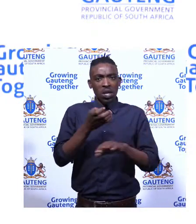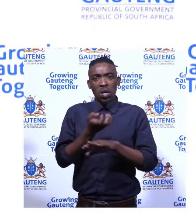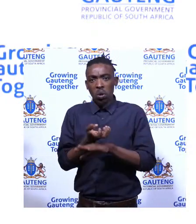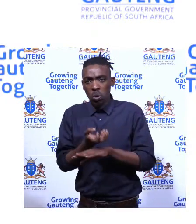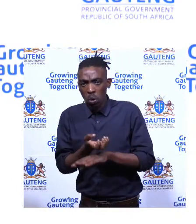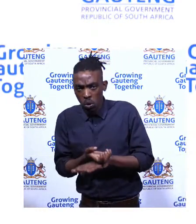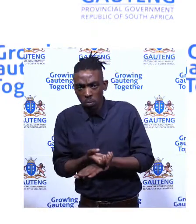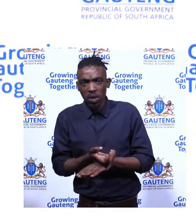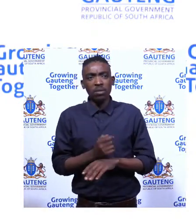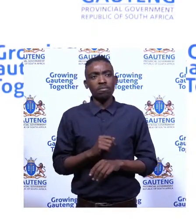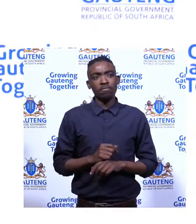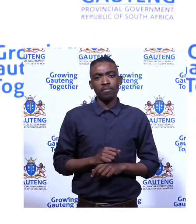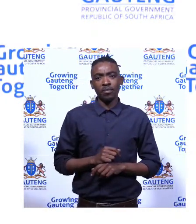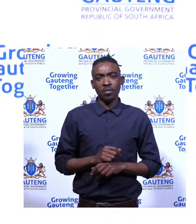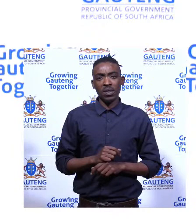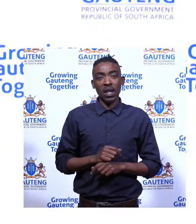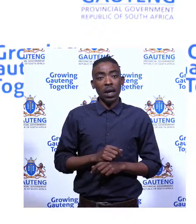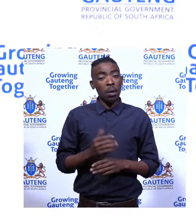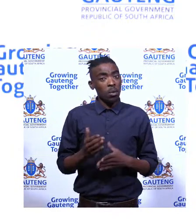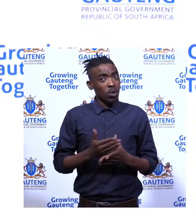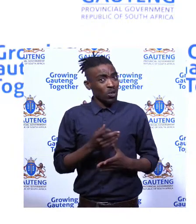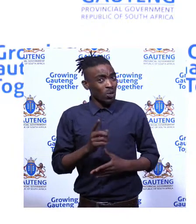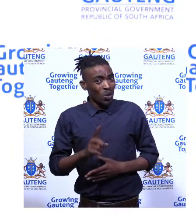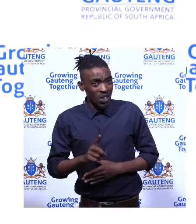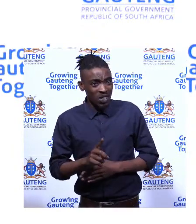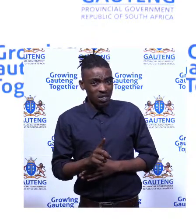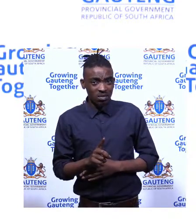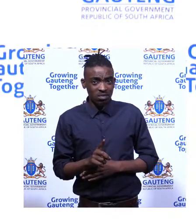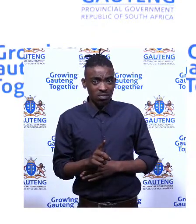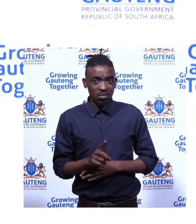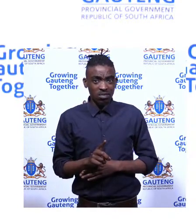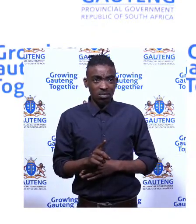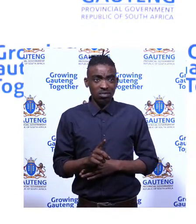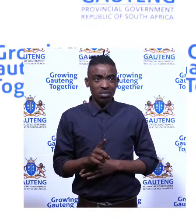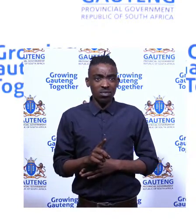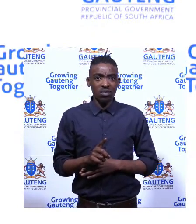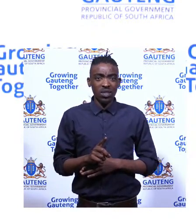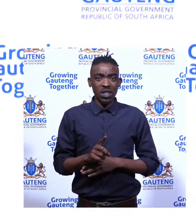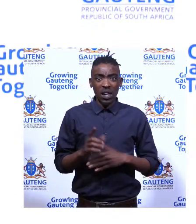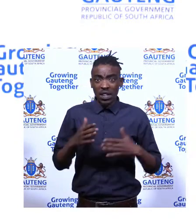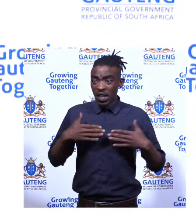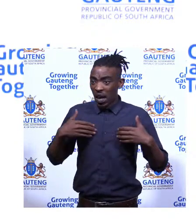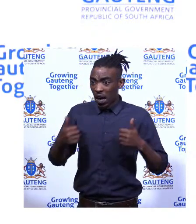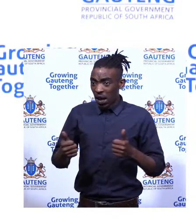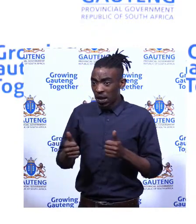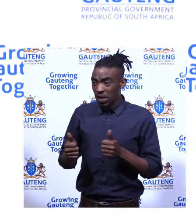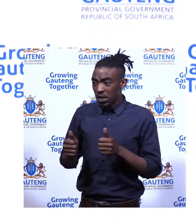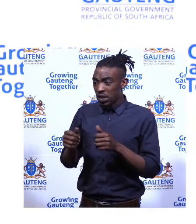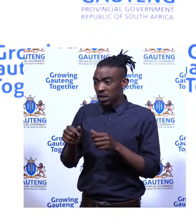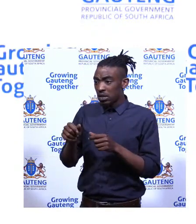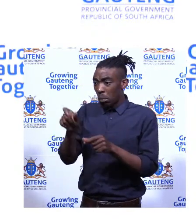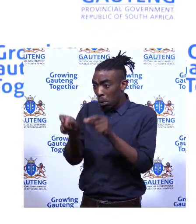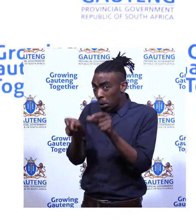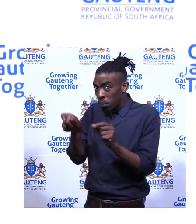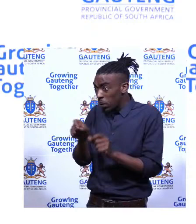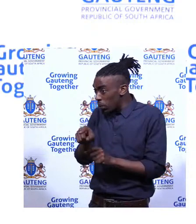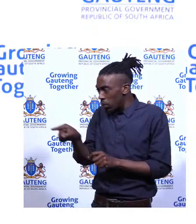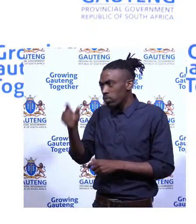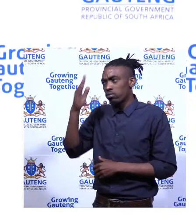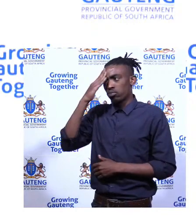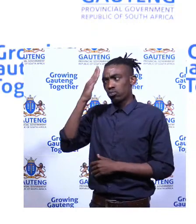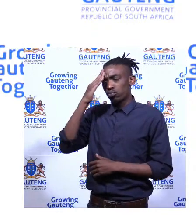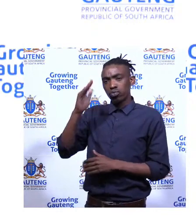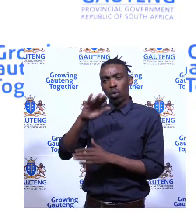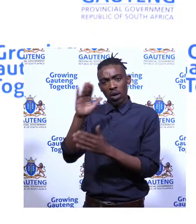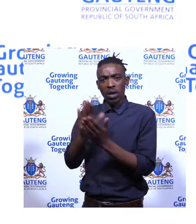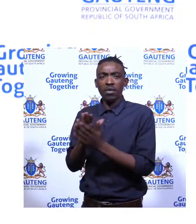the economy, because the well-being of people, the health practitioners know, well-being has got many